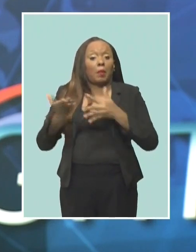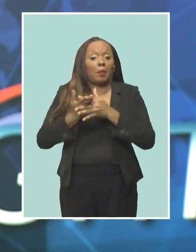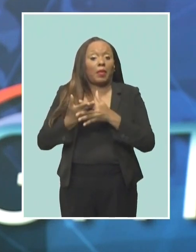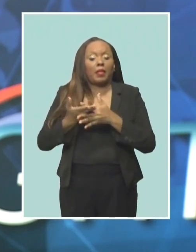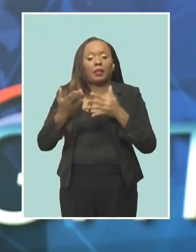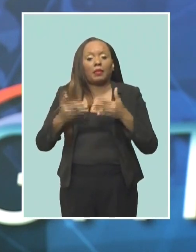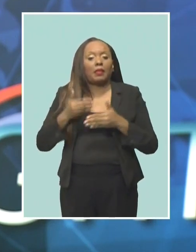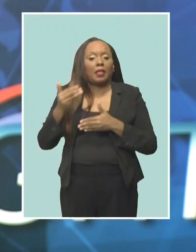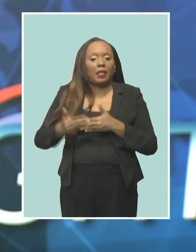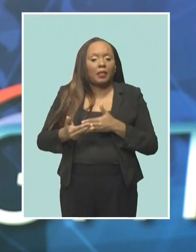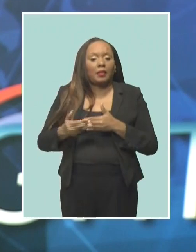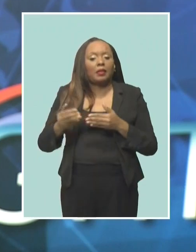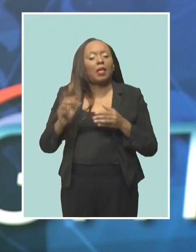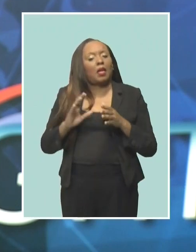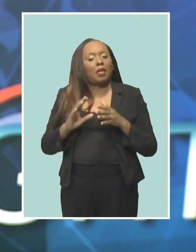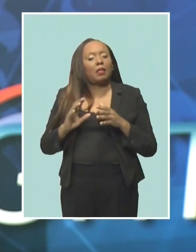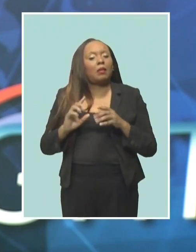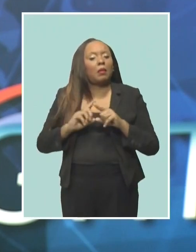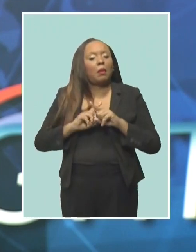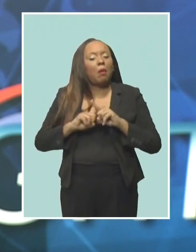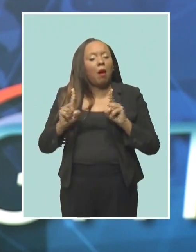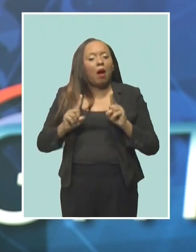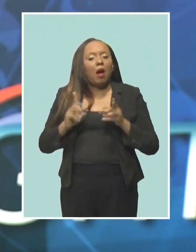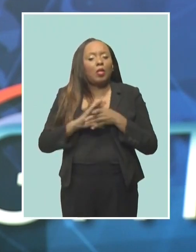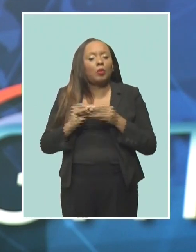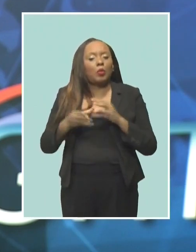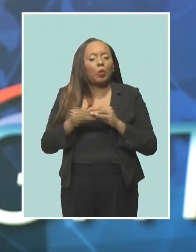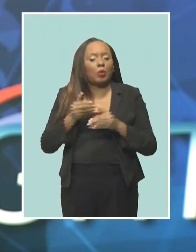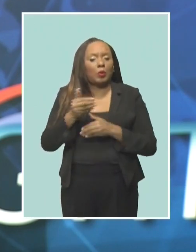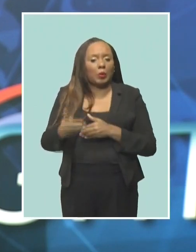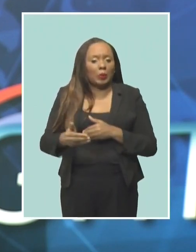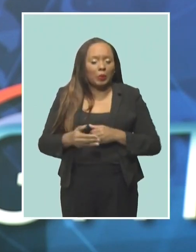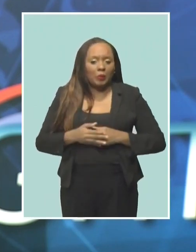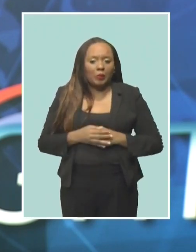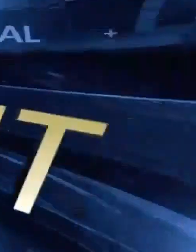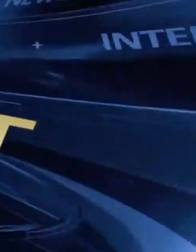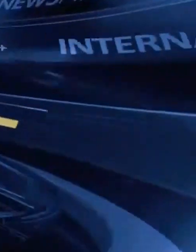up, a project launched to address historical injustices of slavery.